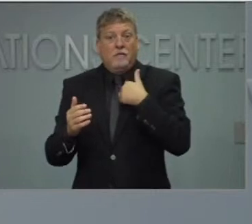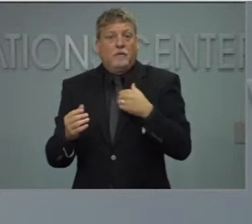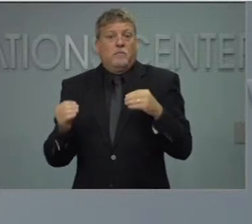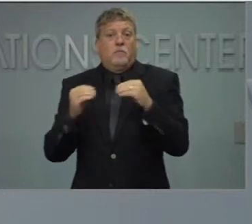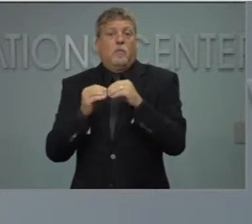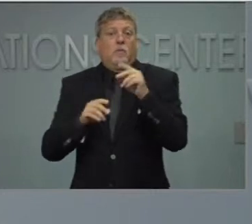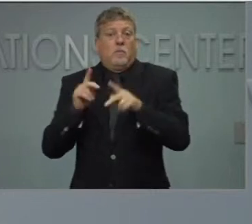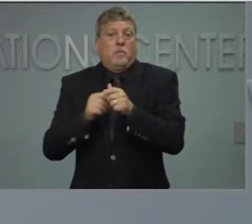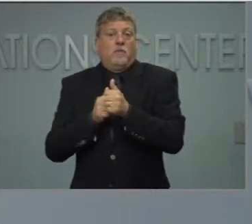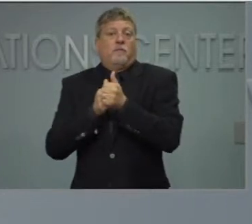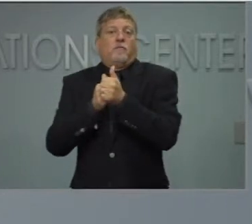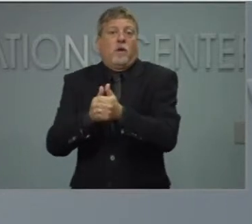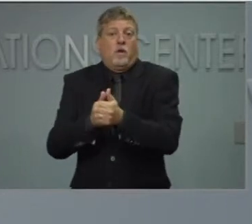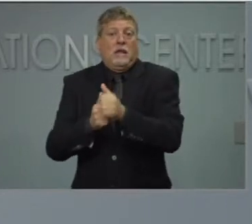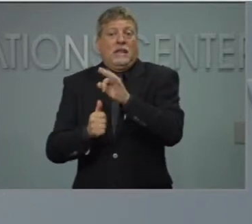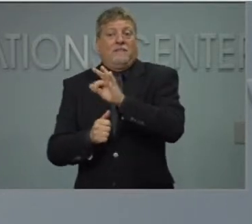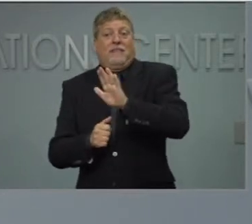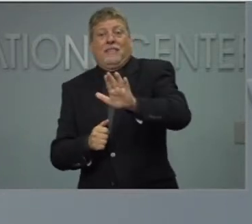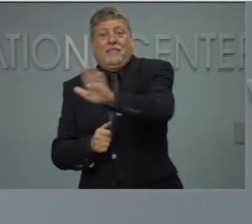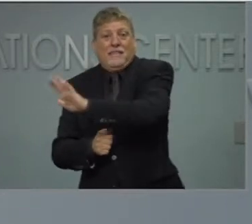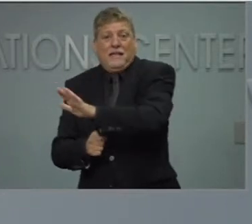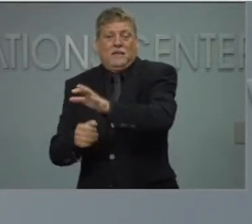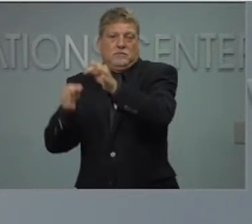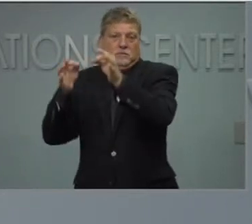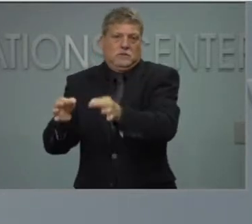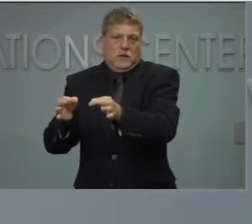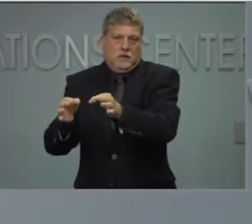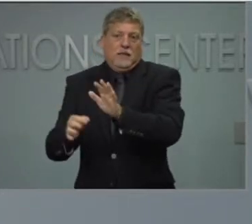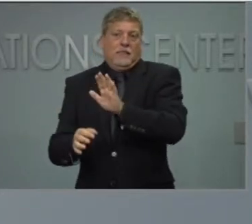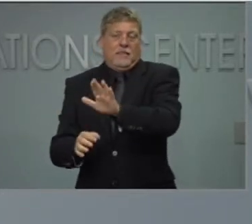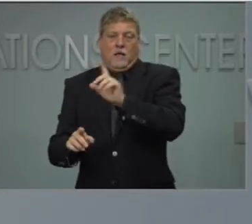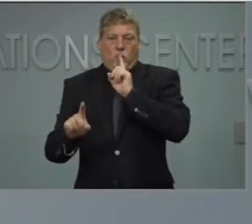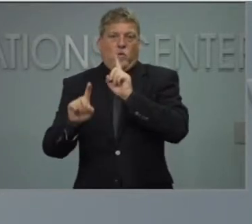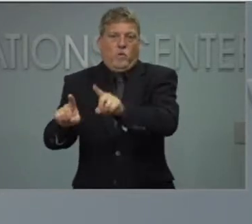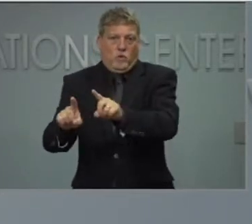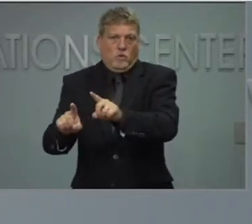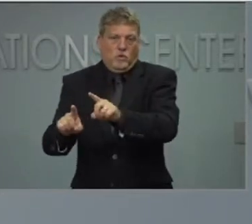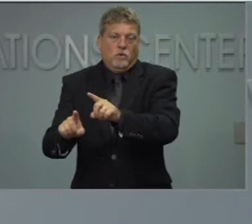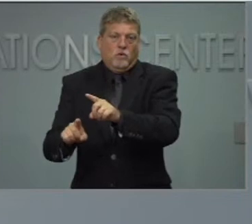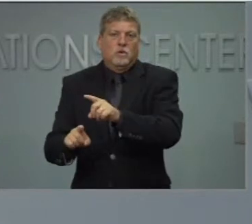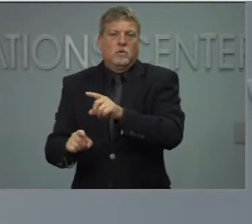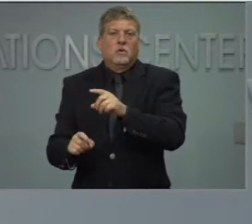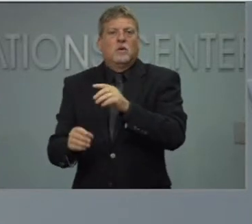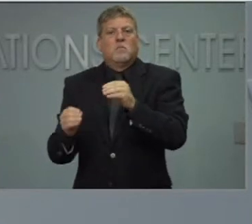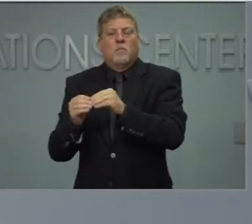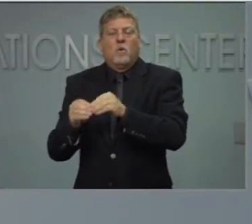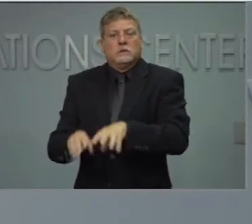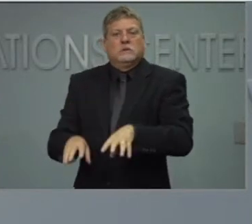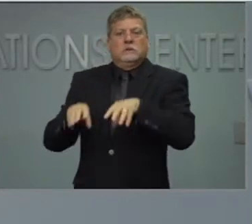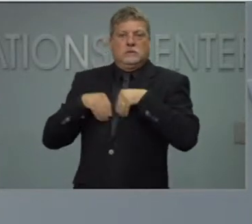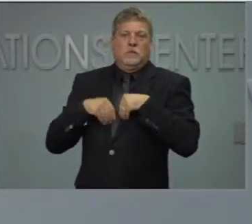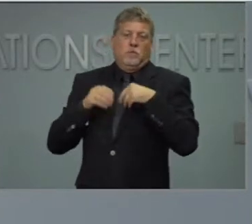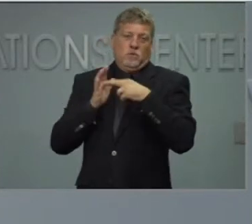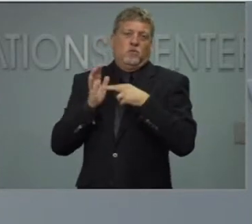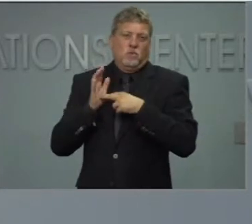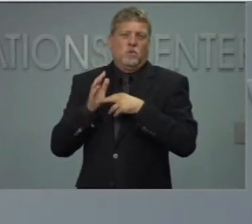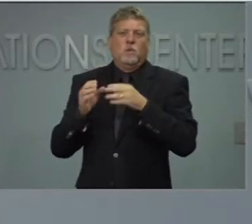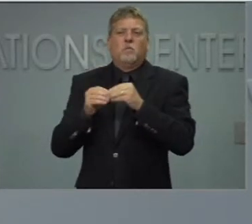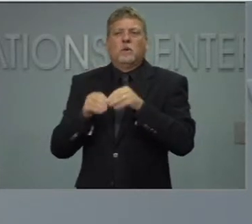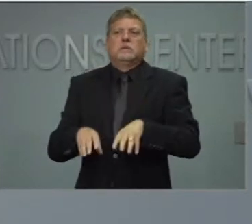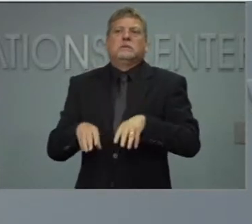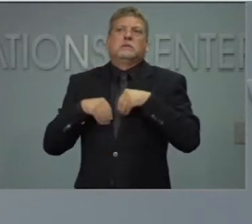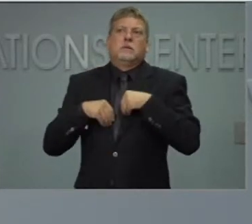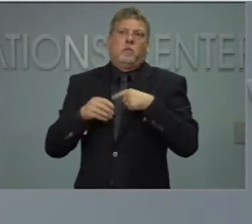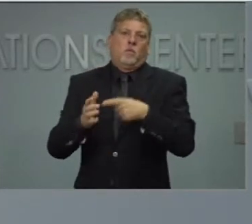that. I will say that all options remain on the table. So we're going to continue consulting